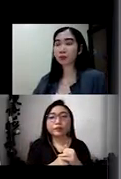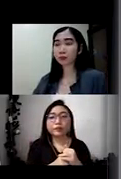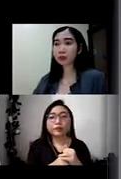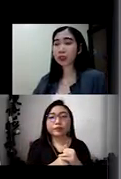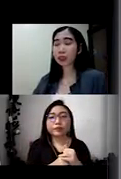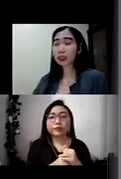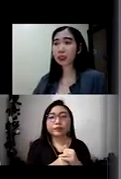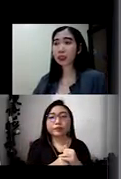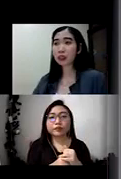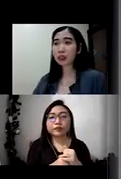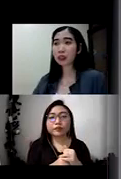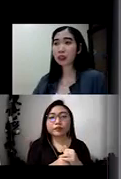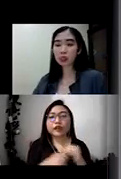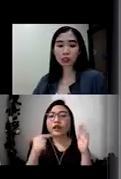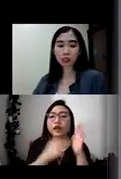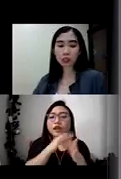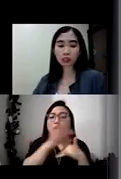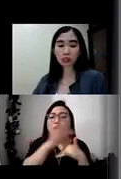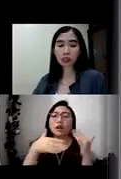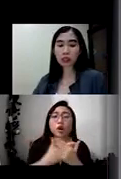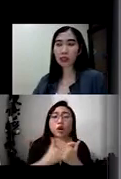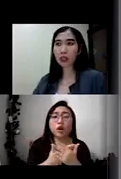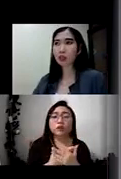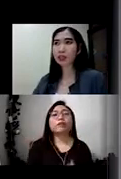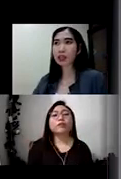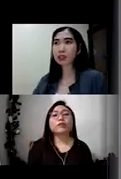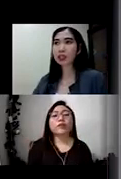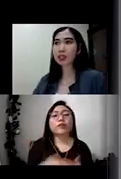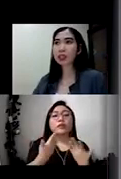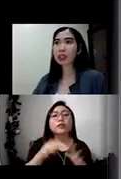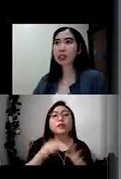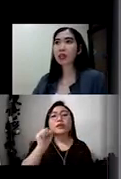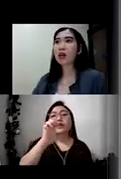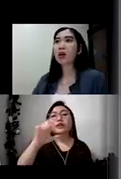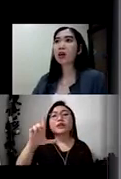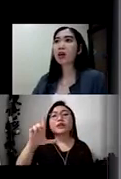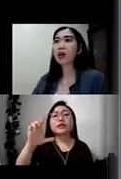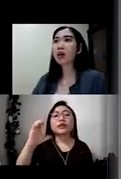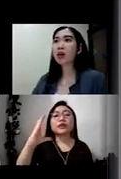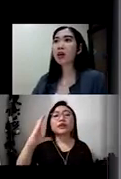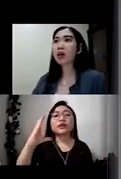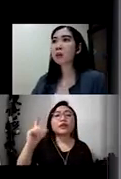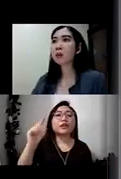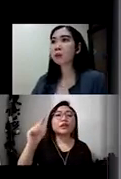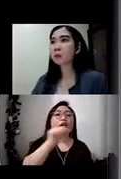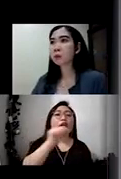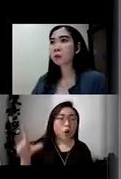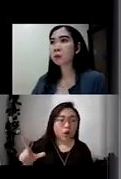itong click all lang or select all lang, then